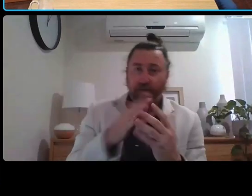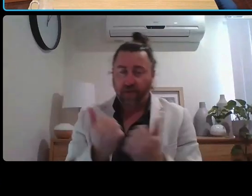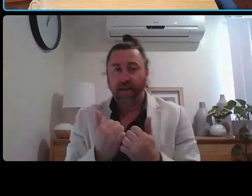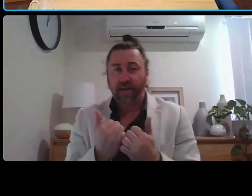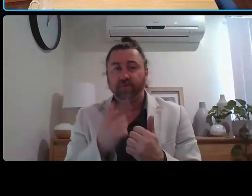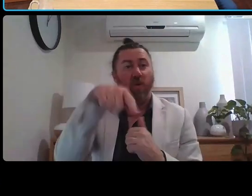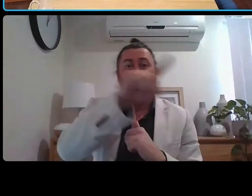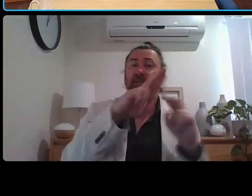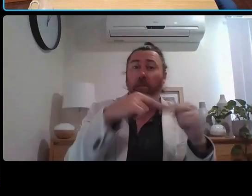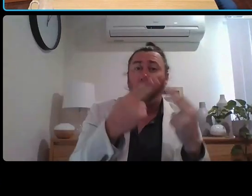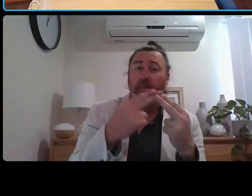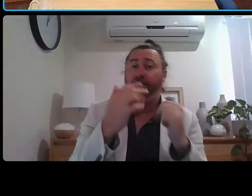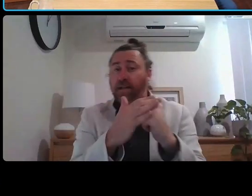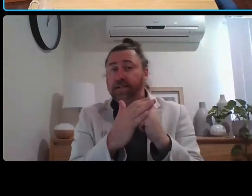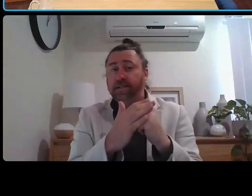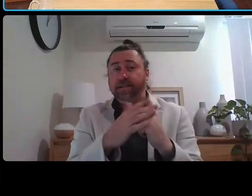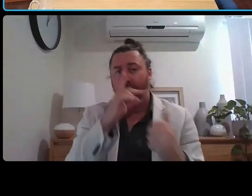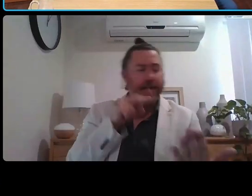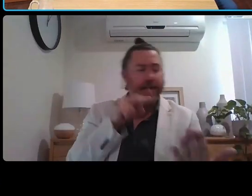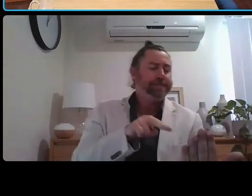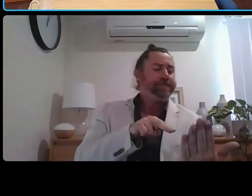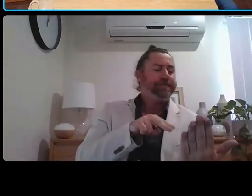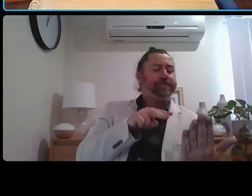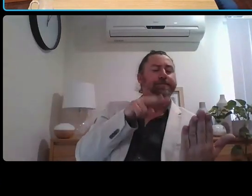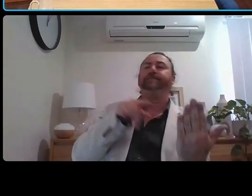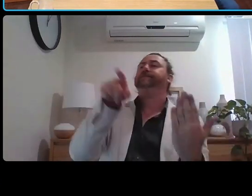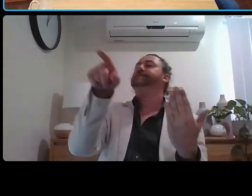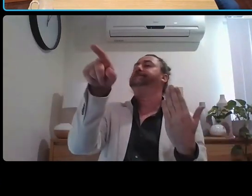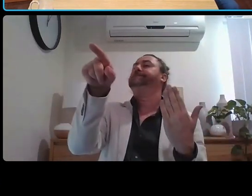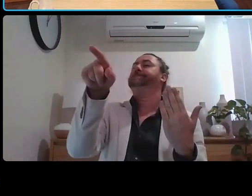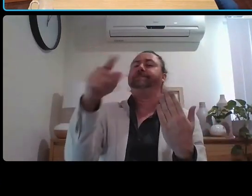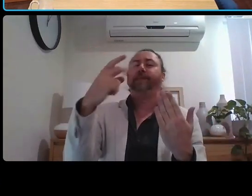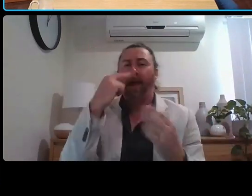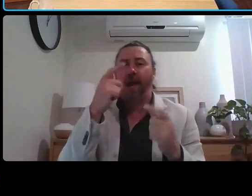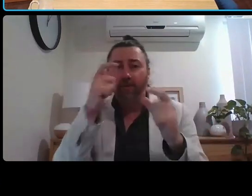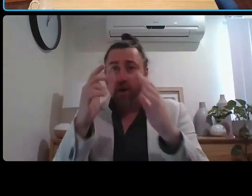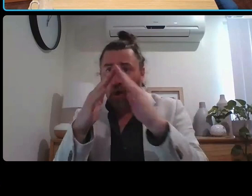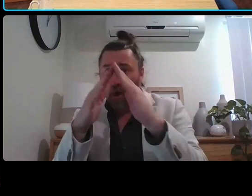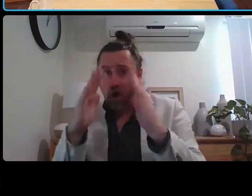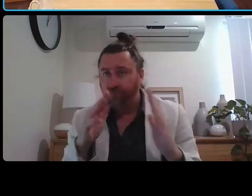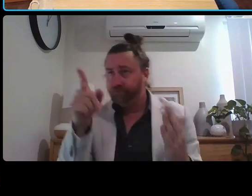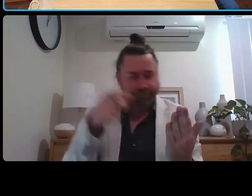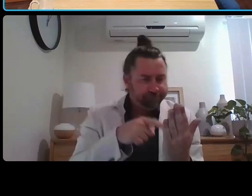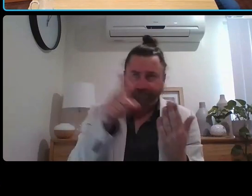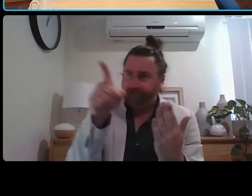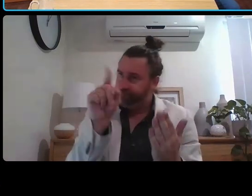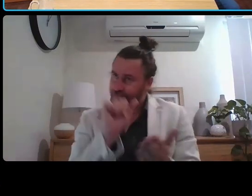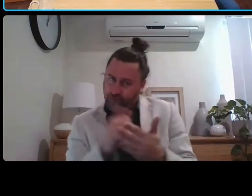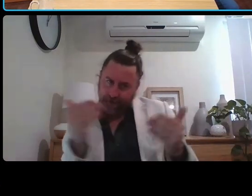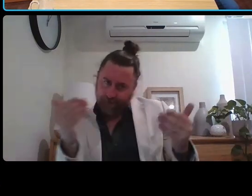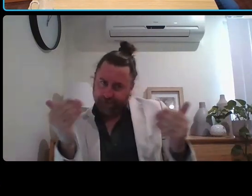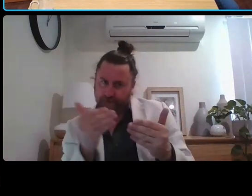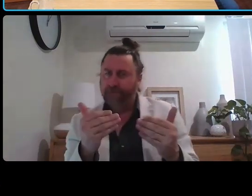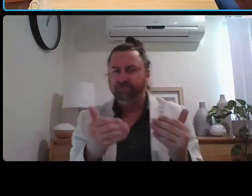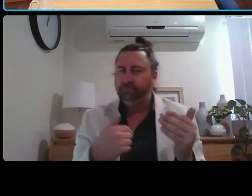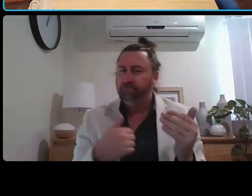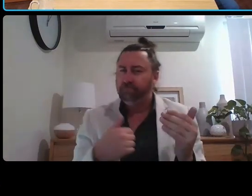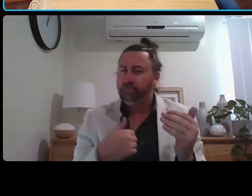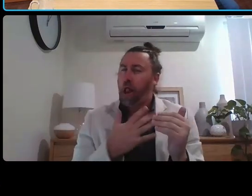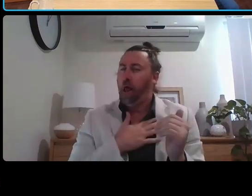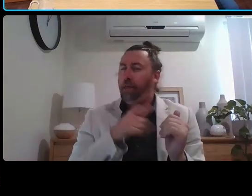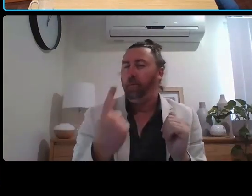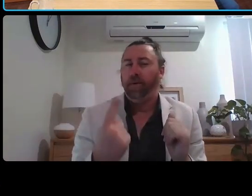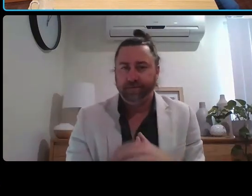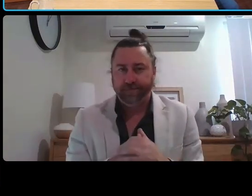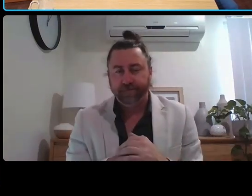able to easily compare the quality of residential aged care homes to easily make choices on care options. Providers will be able to use